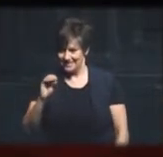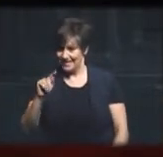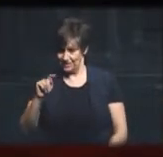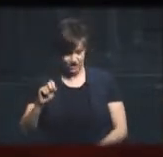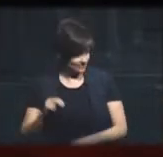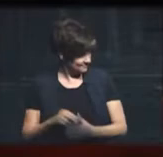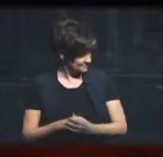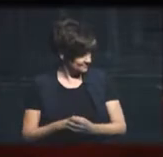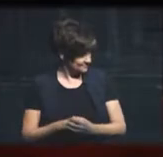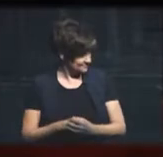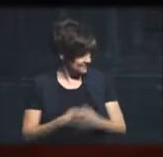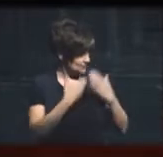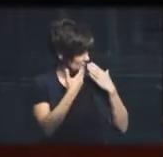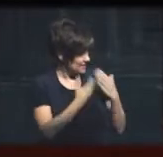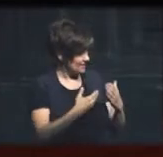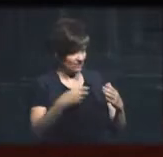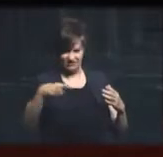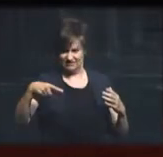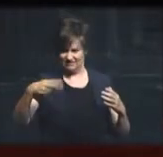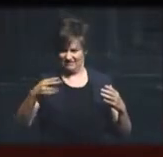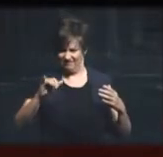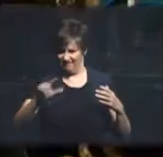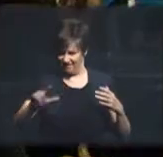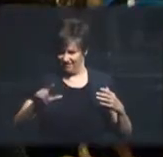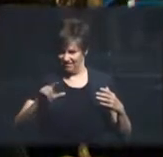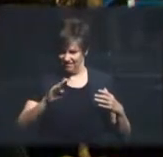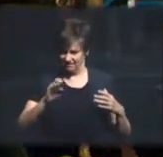Peak Community College. Thank you, Phil, and to the whole board.